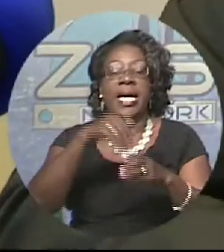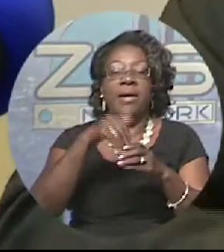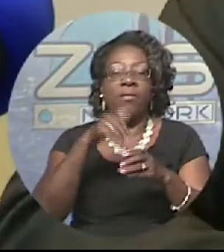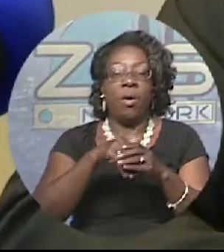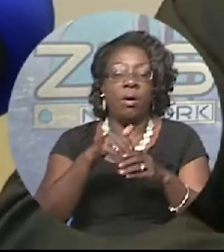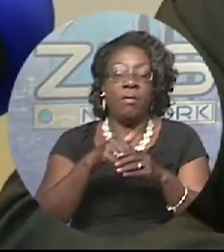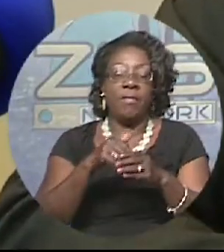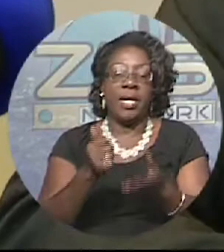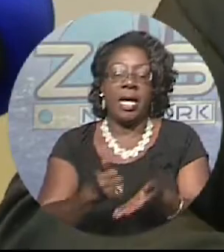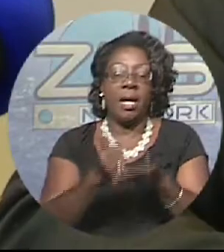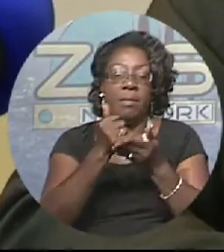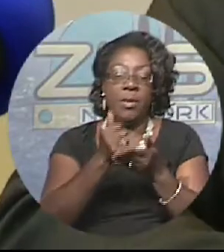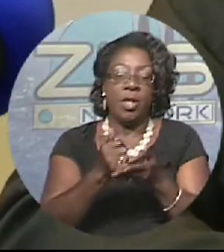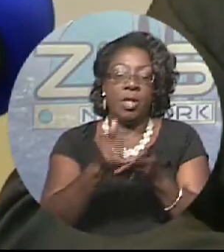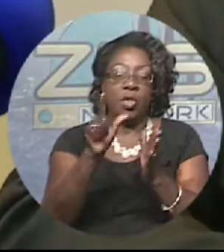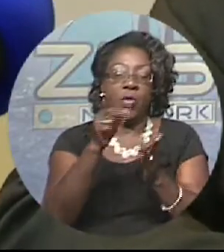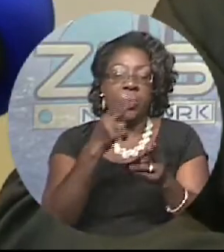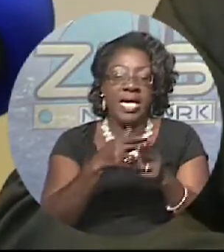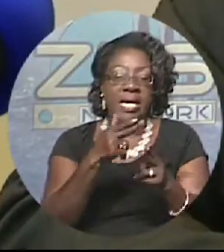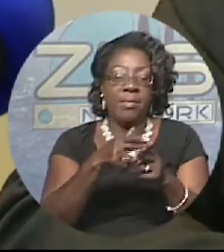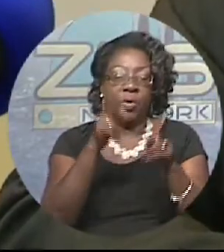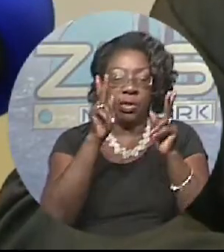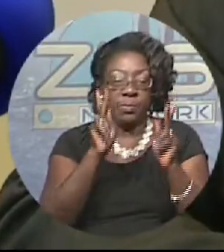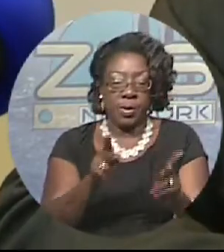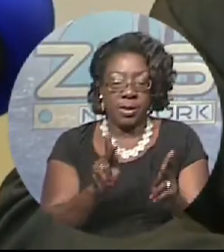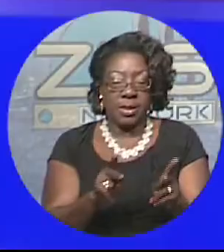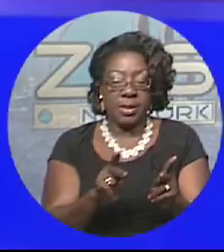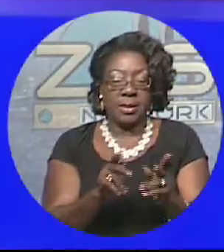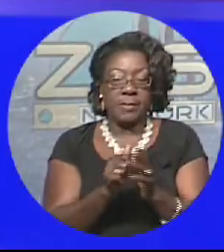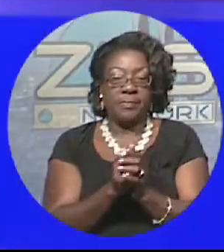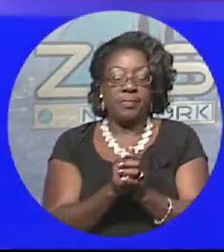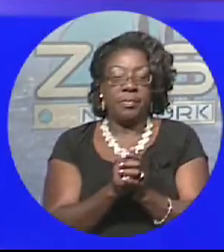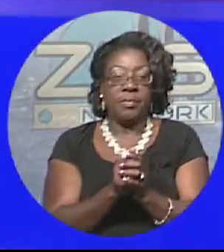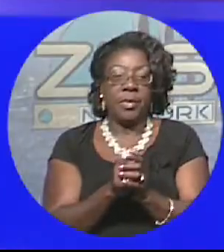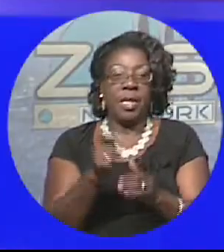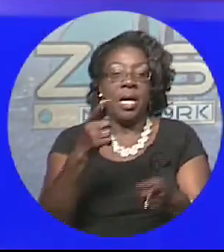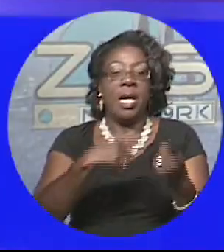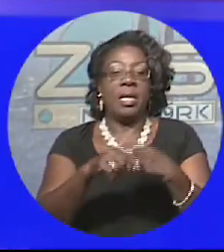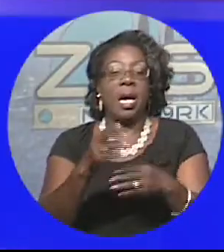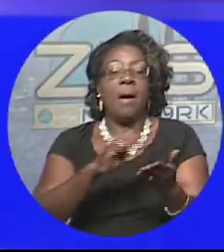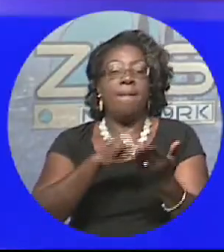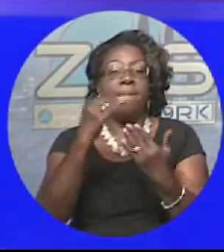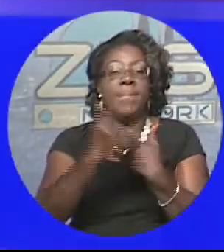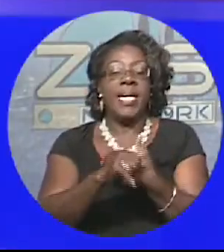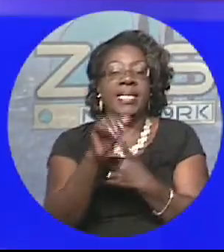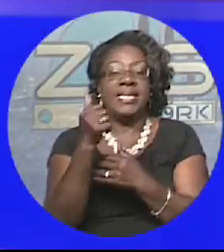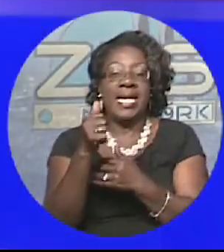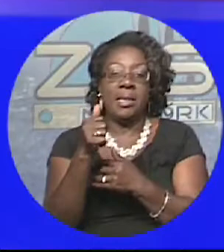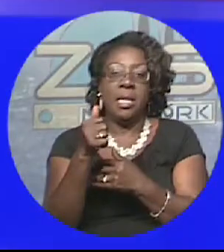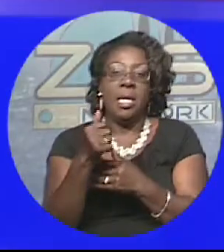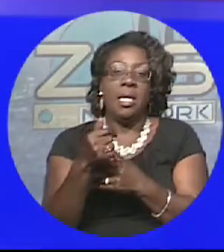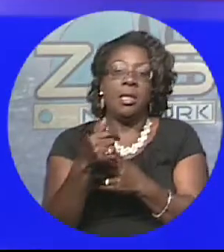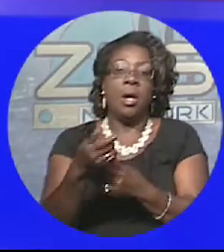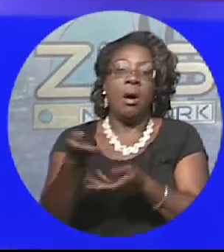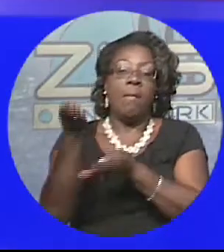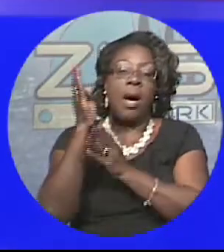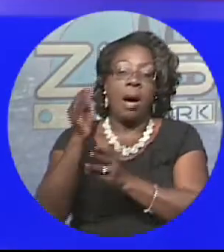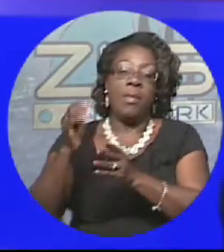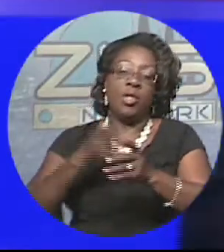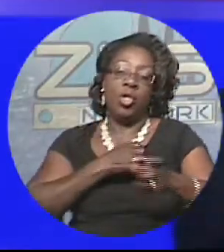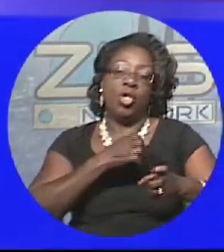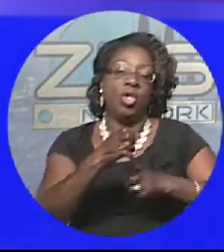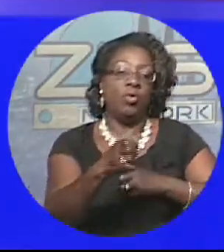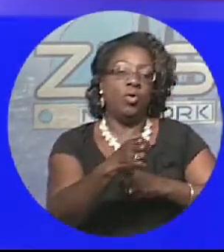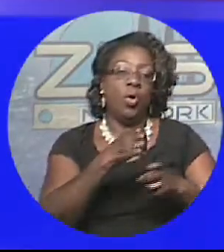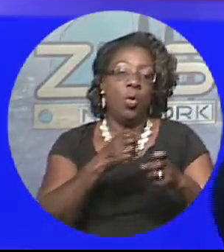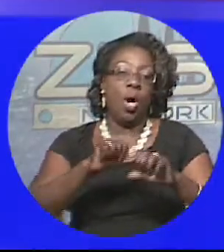or list those individuals on their own. And come May 10th, the Bahamas Judo Association will stage their event. It's time